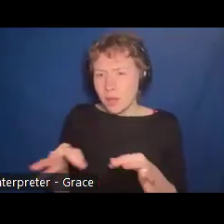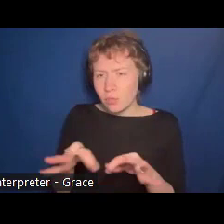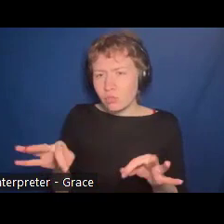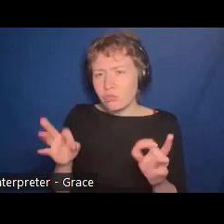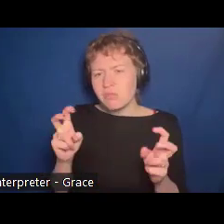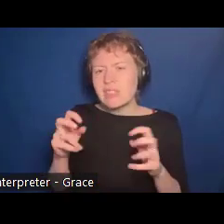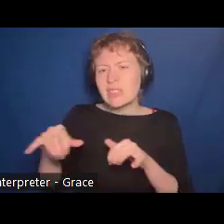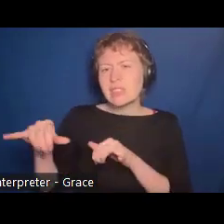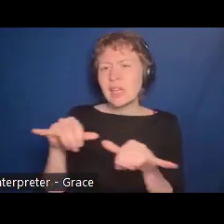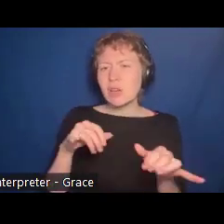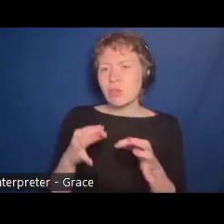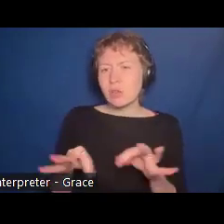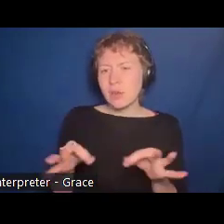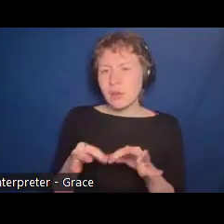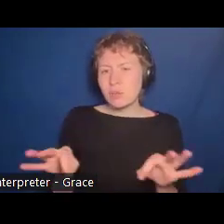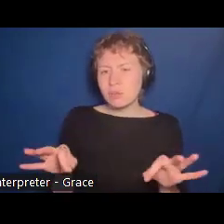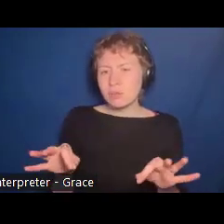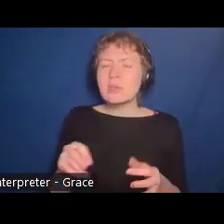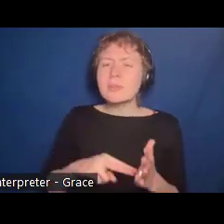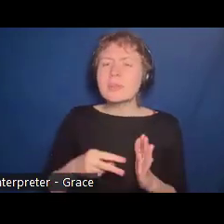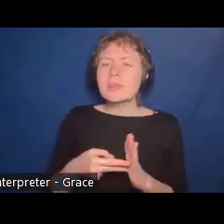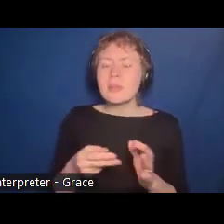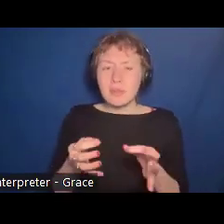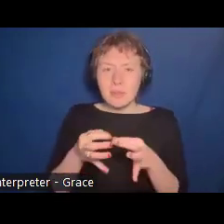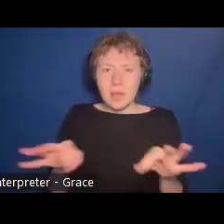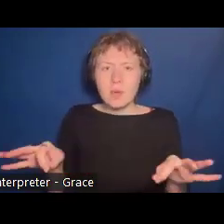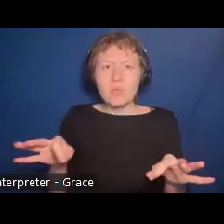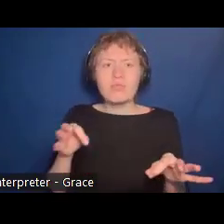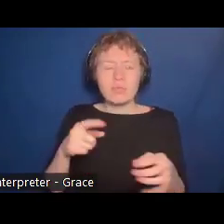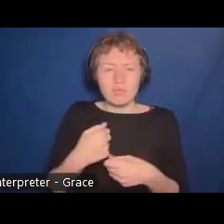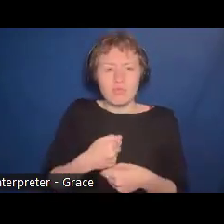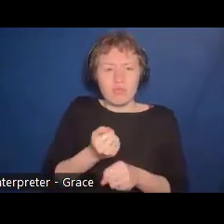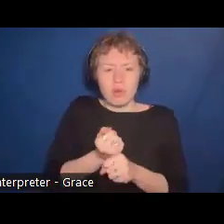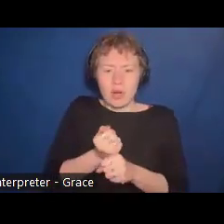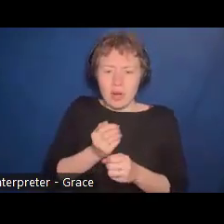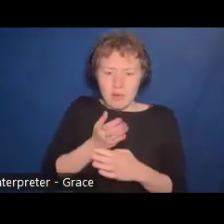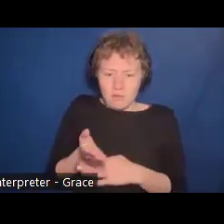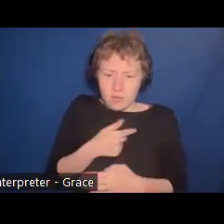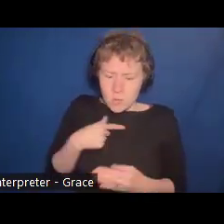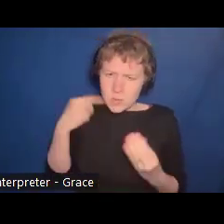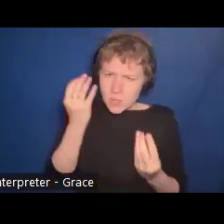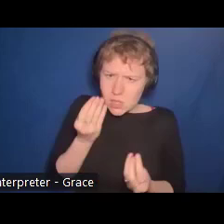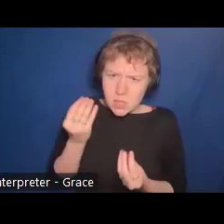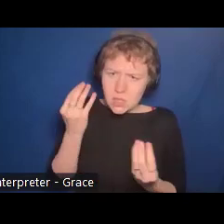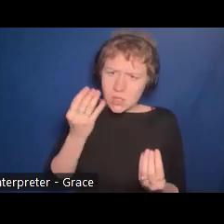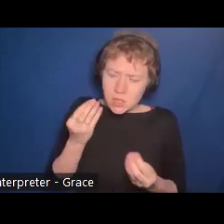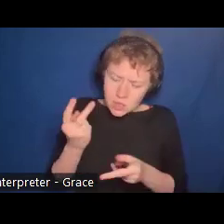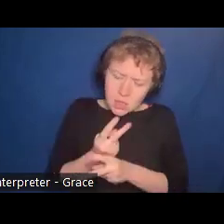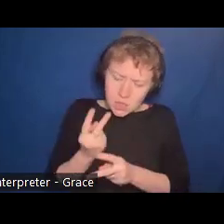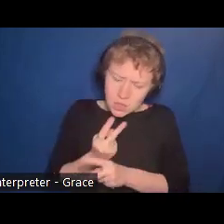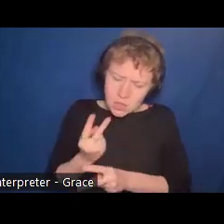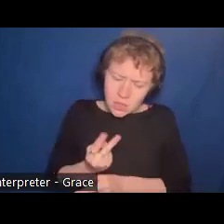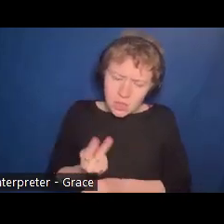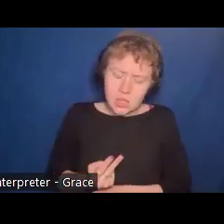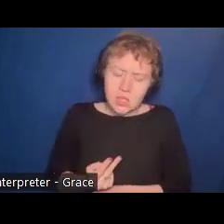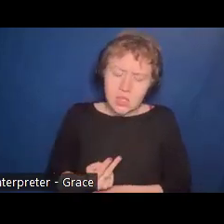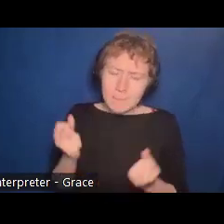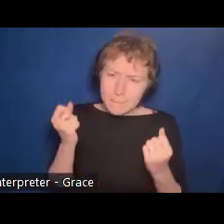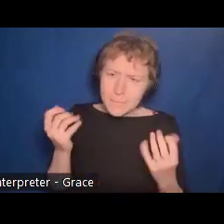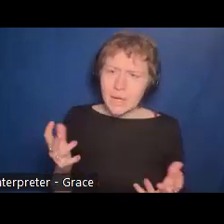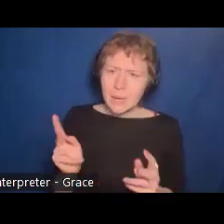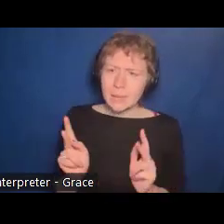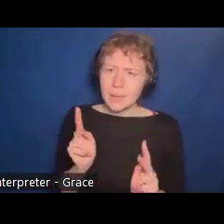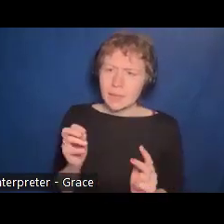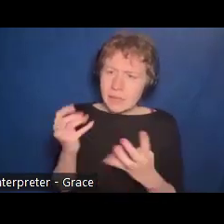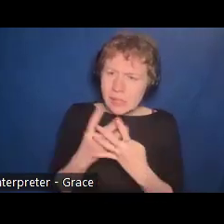has been constructed after a great deal of thought on the parts of many people and after extensive vetting.